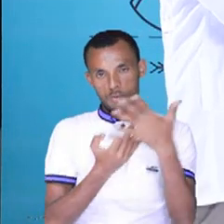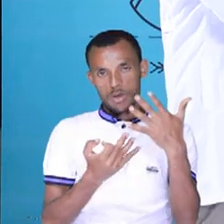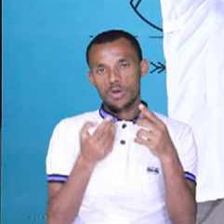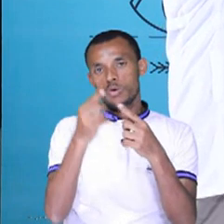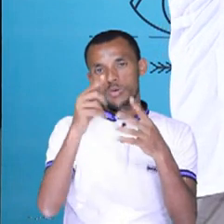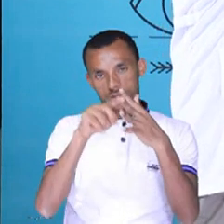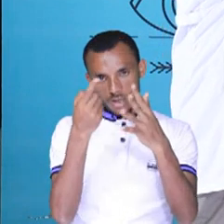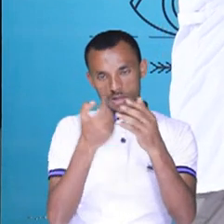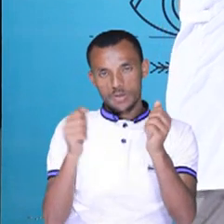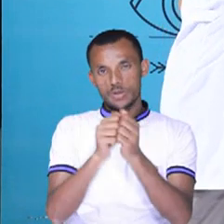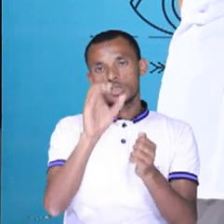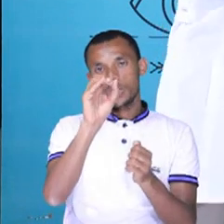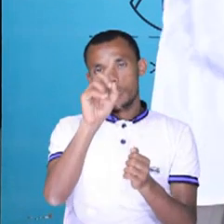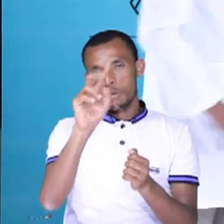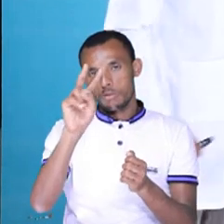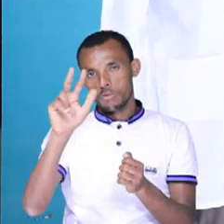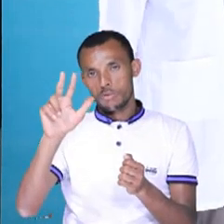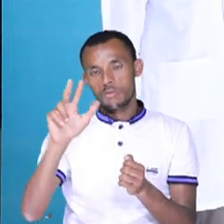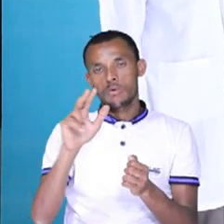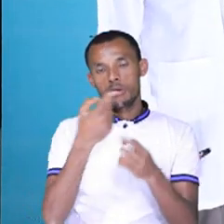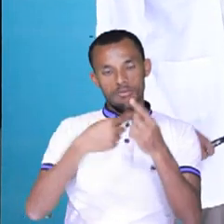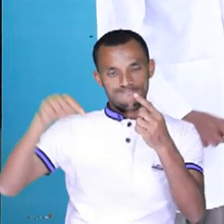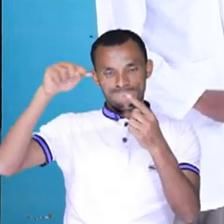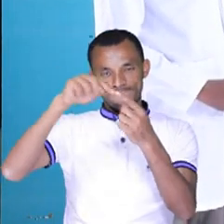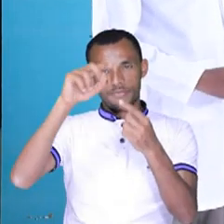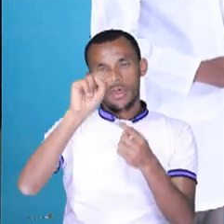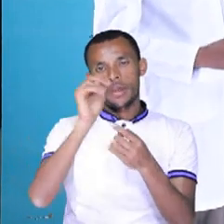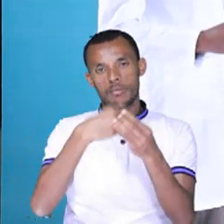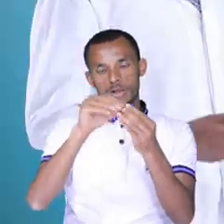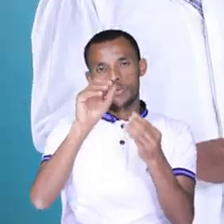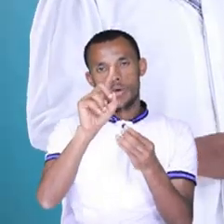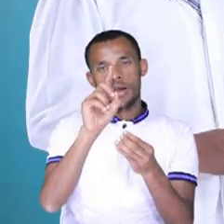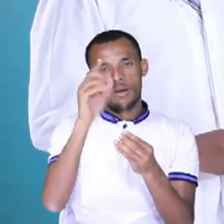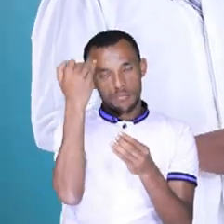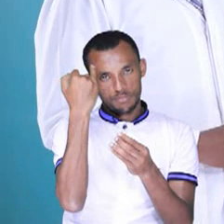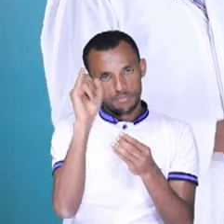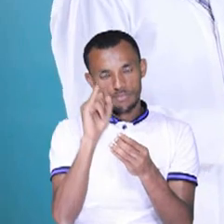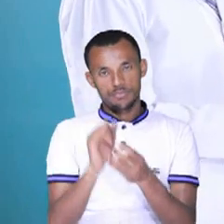0, 1, 2, up to n. We have n plus 1 terms.